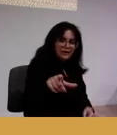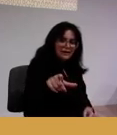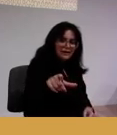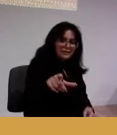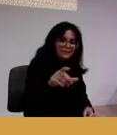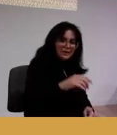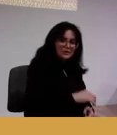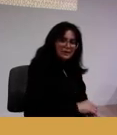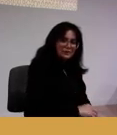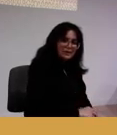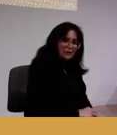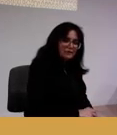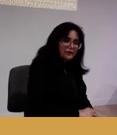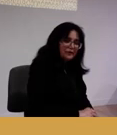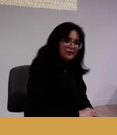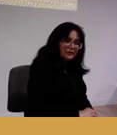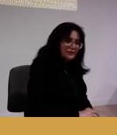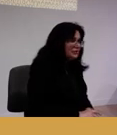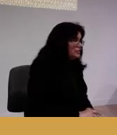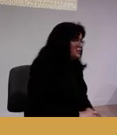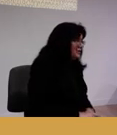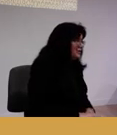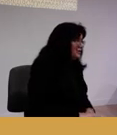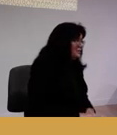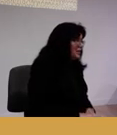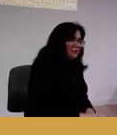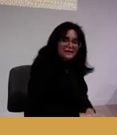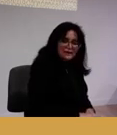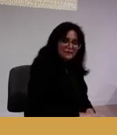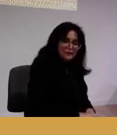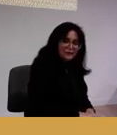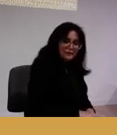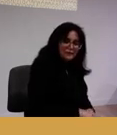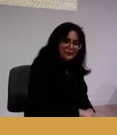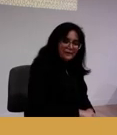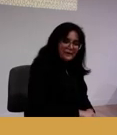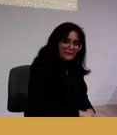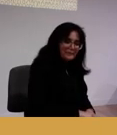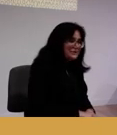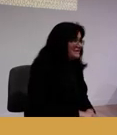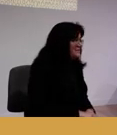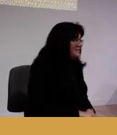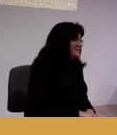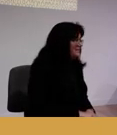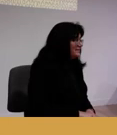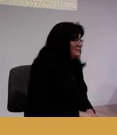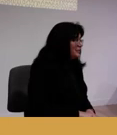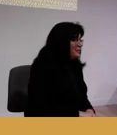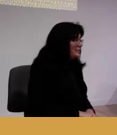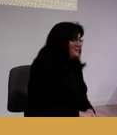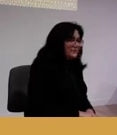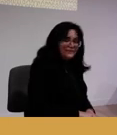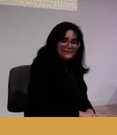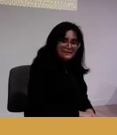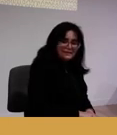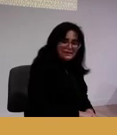his right arm in the 2021 photo, you see my great nephew dancing